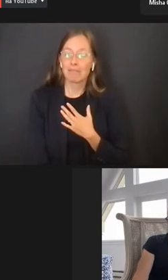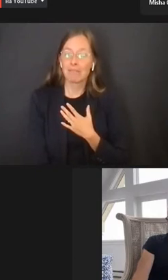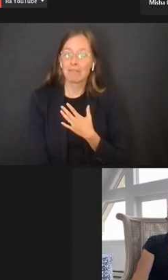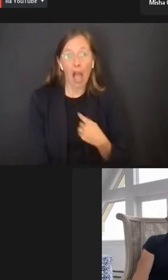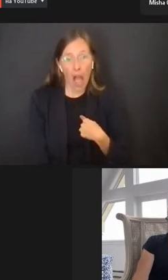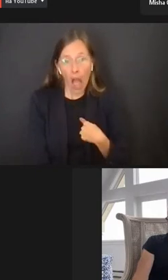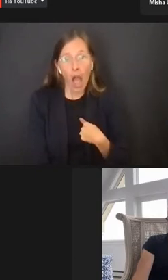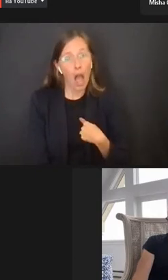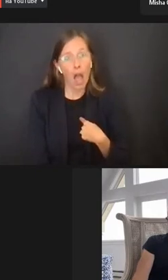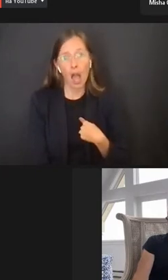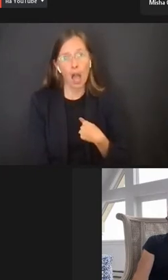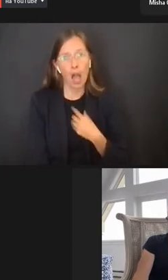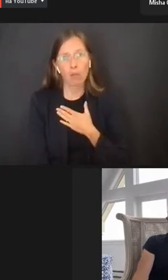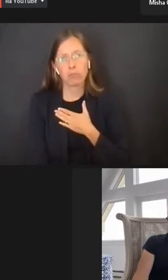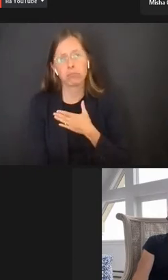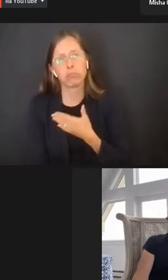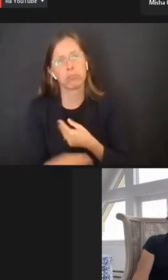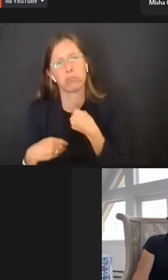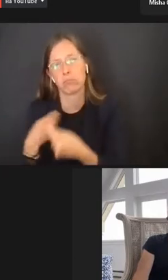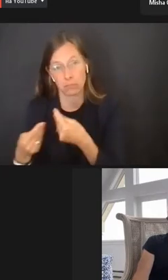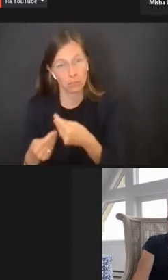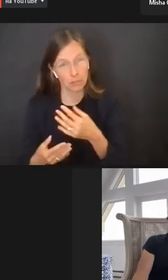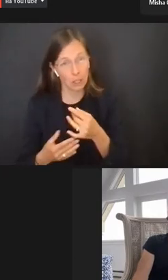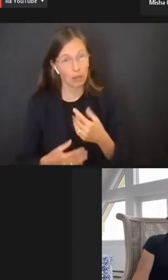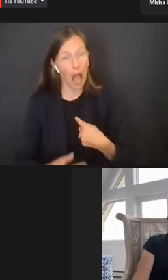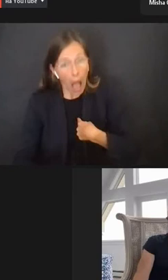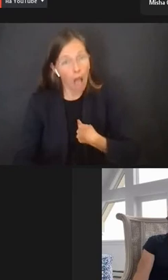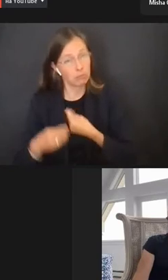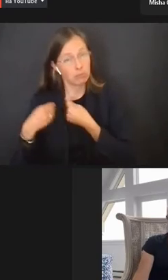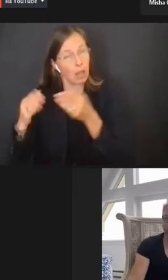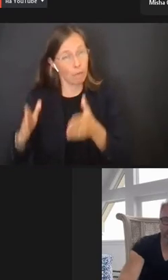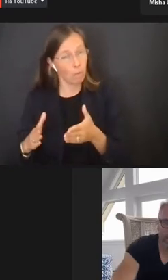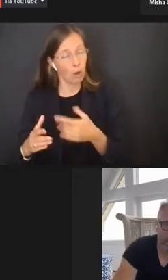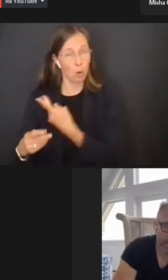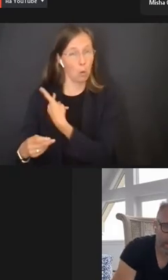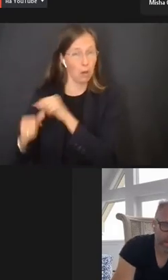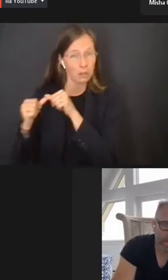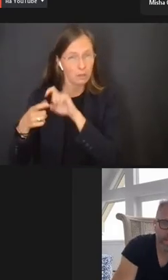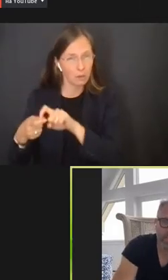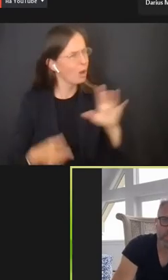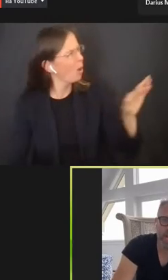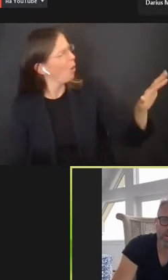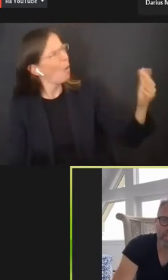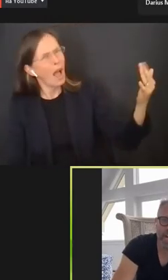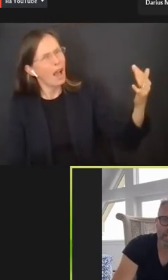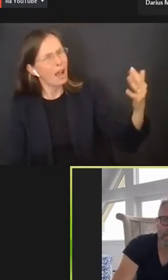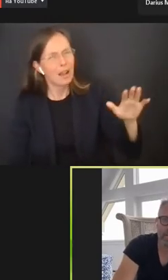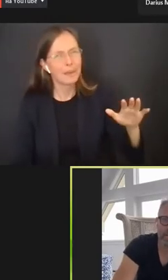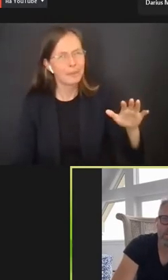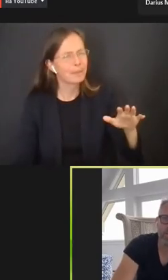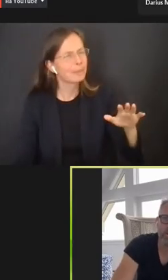part. And then we went by different routes. Wait, we both came is the generous to